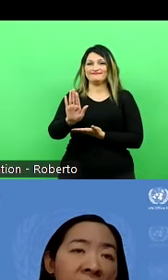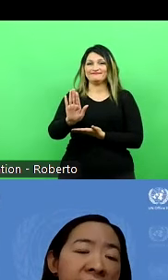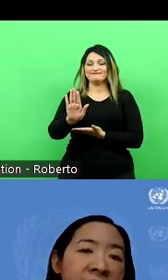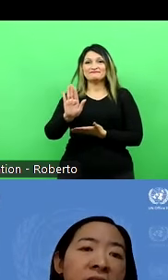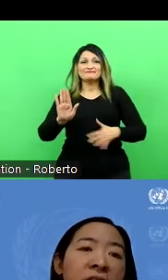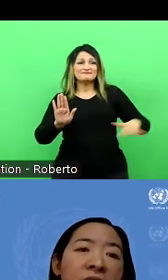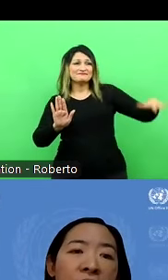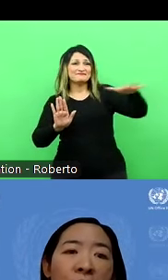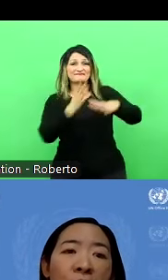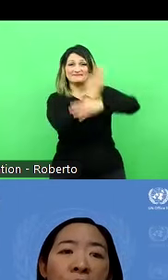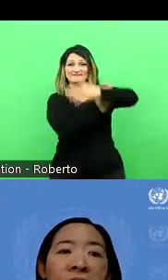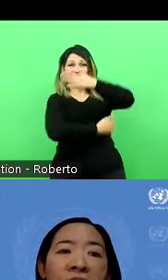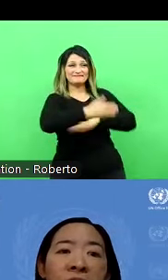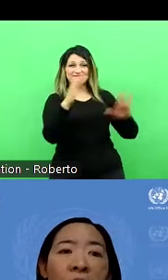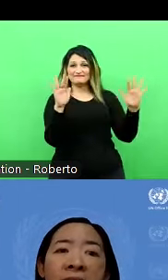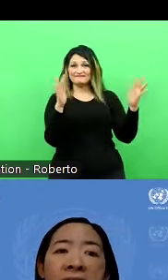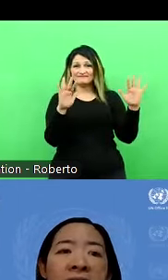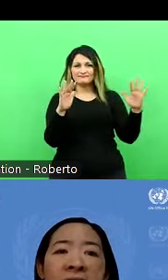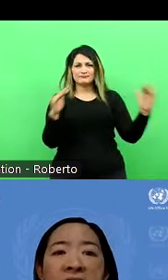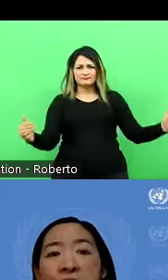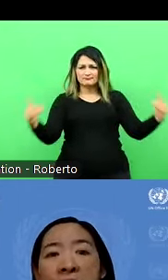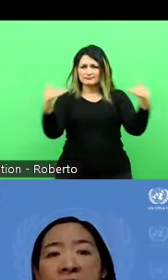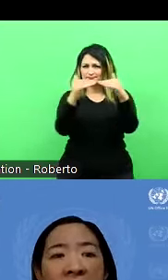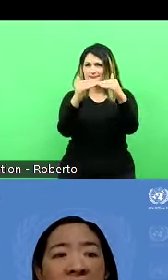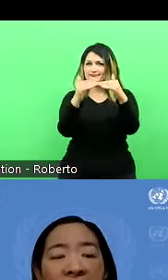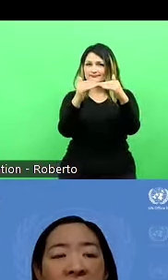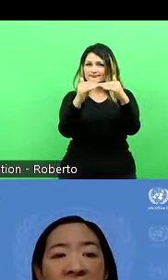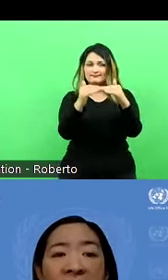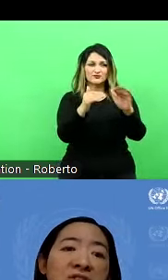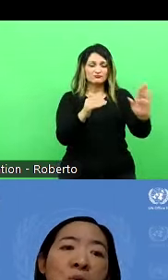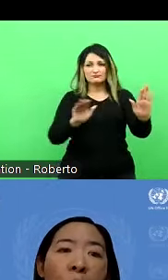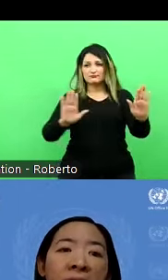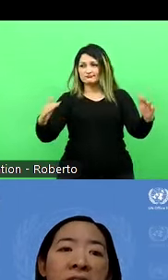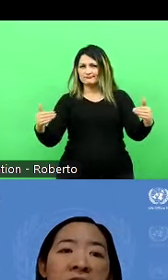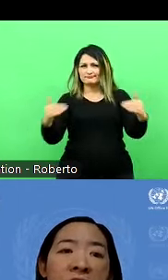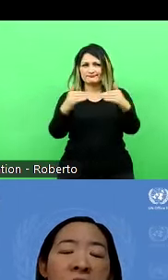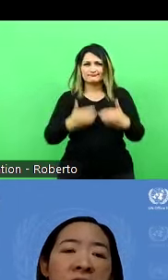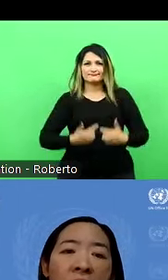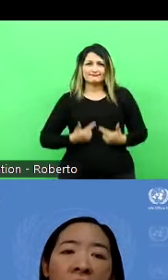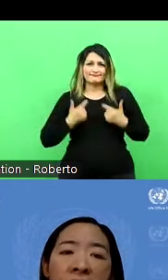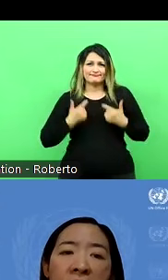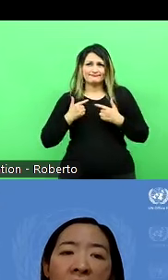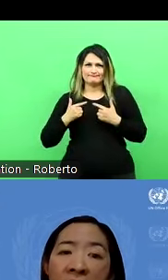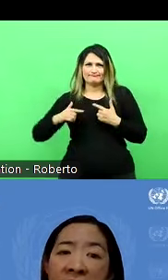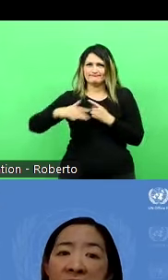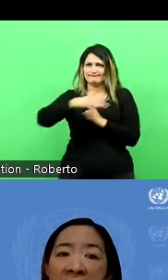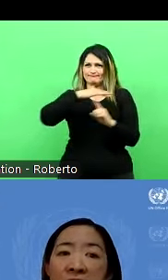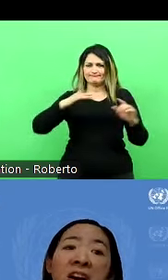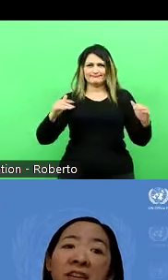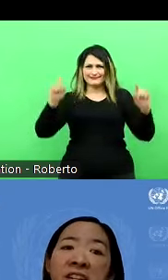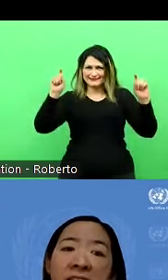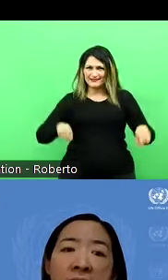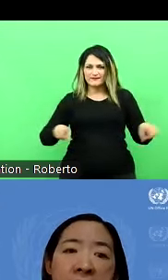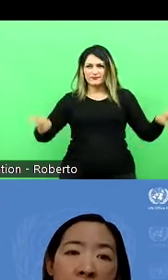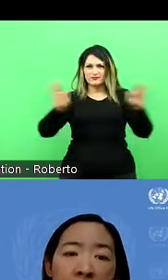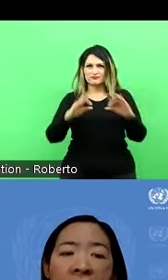there in the scorecard. So the scorecard, as I said, is structured along the 10 essential. Essential 1 is focusing on the organization,